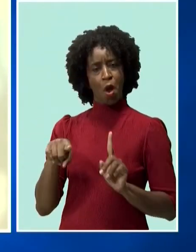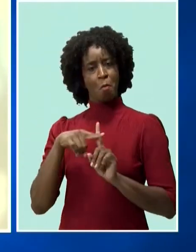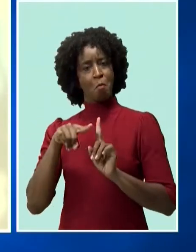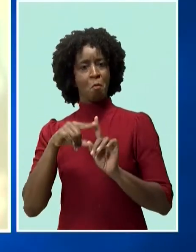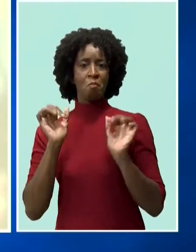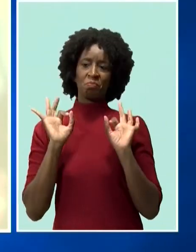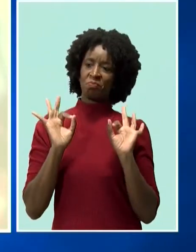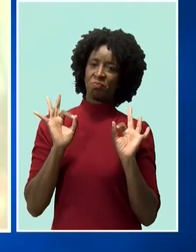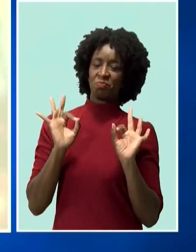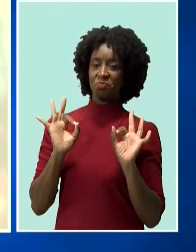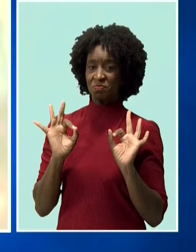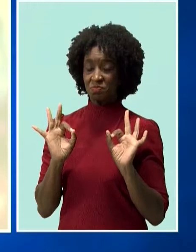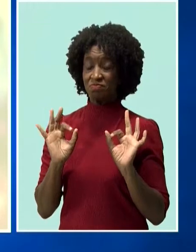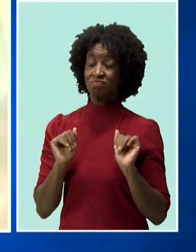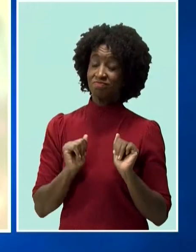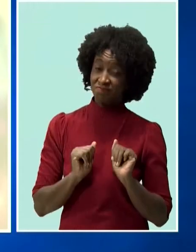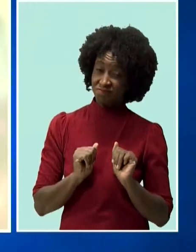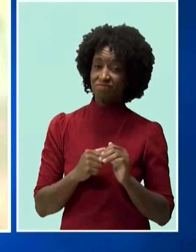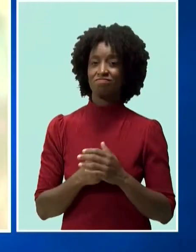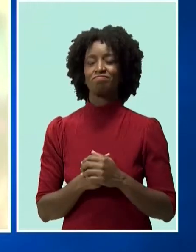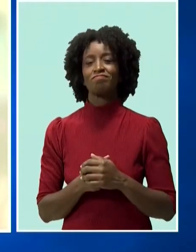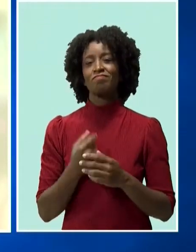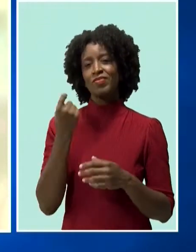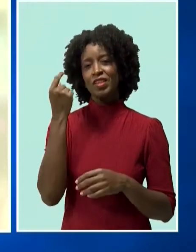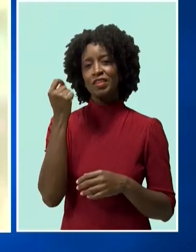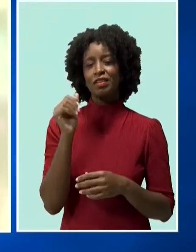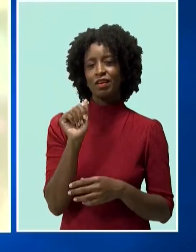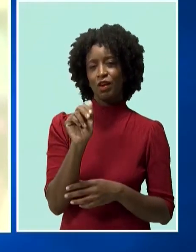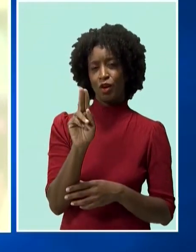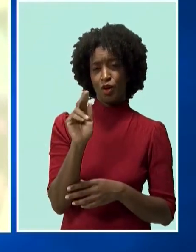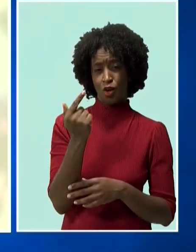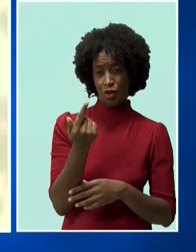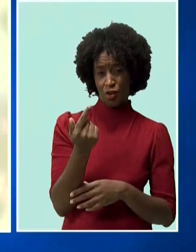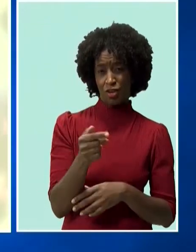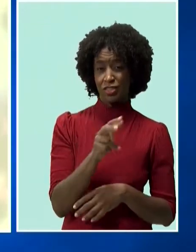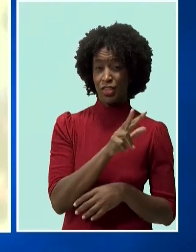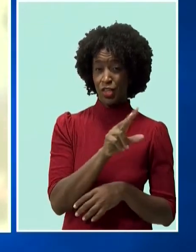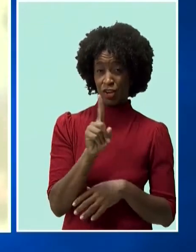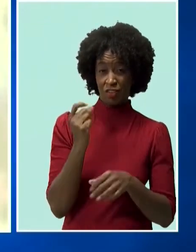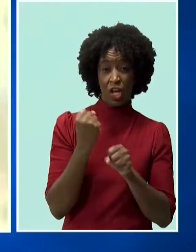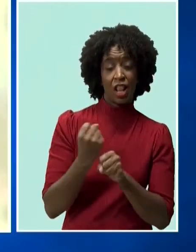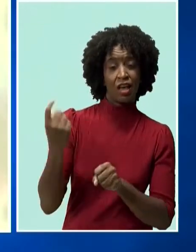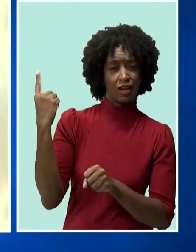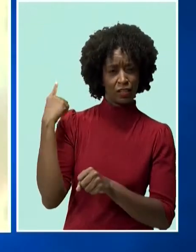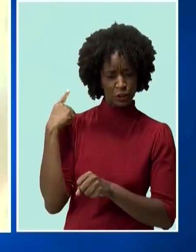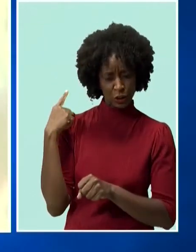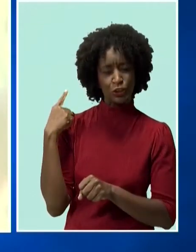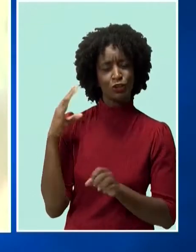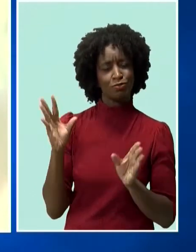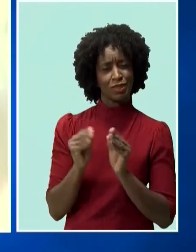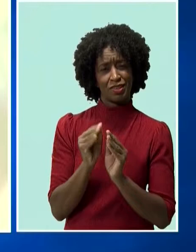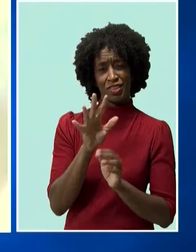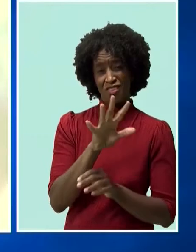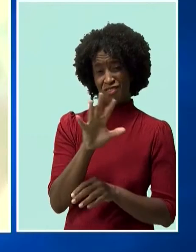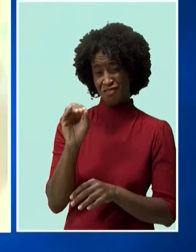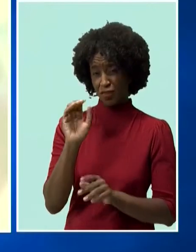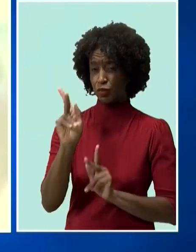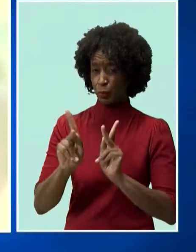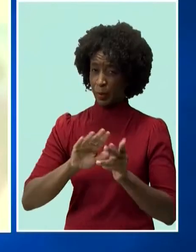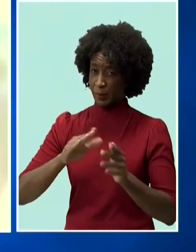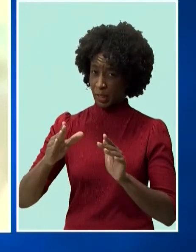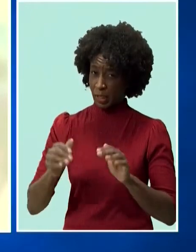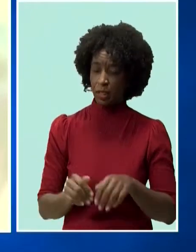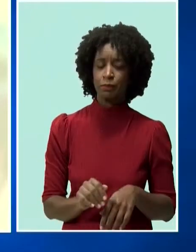last year, and it wasn't until August 31st that we reached the 50th death. So that time frame for the first 50 deaths was from